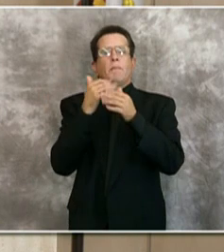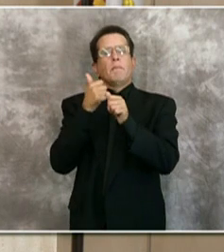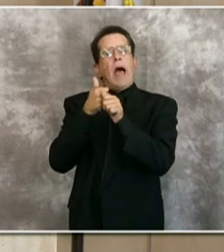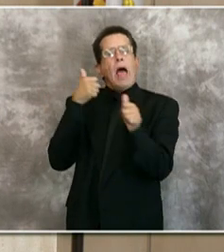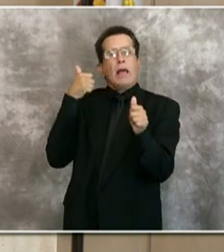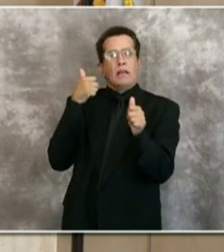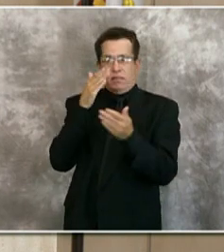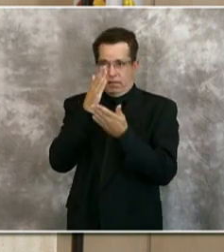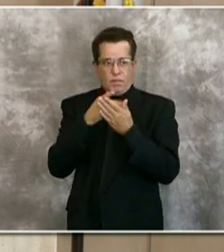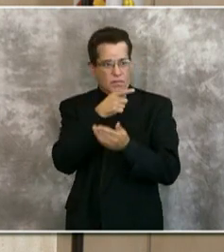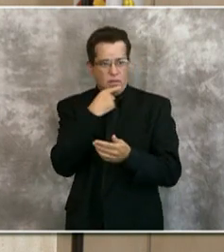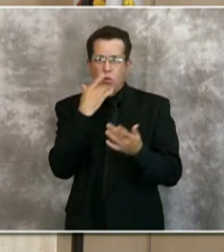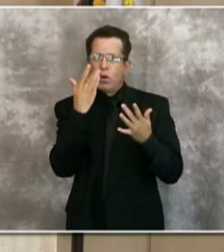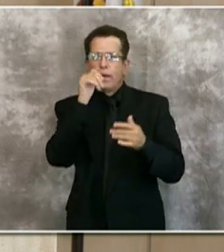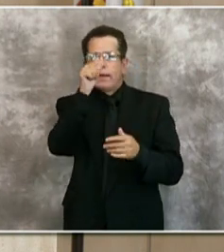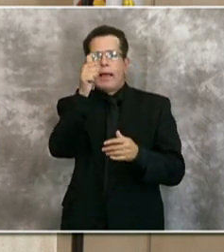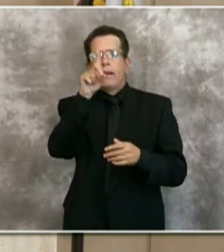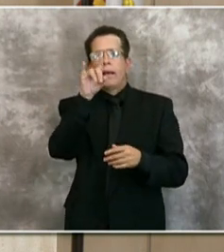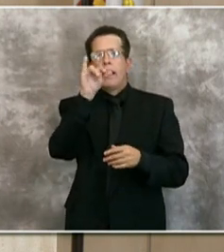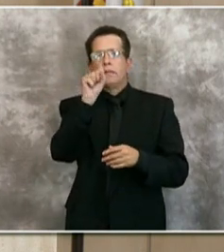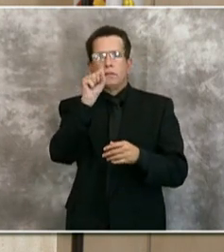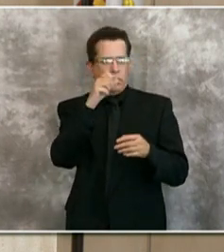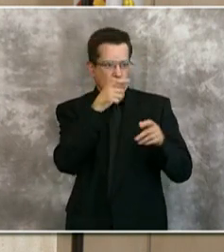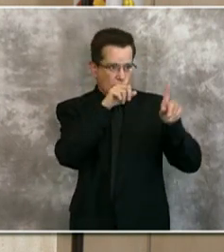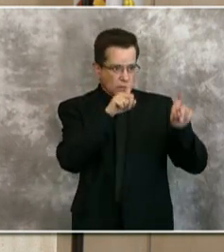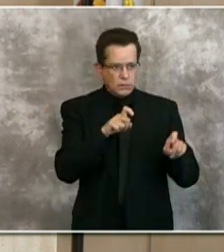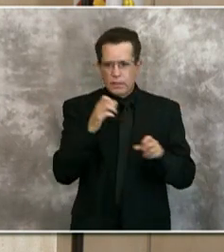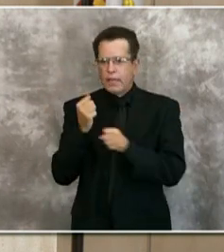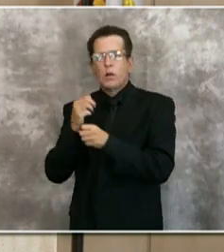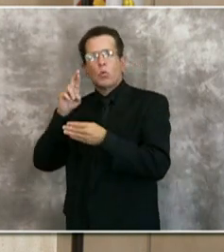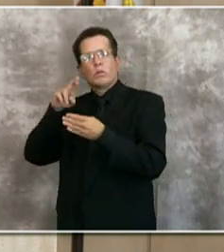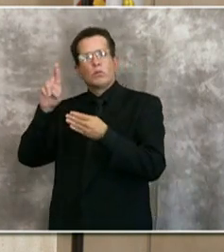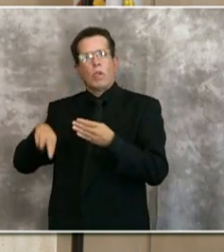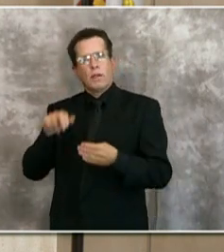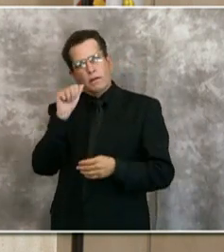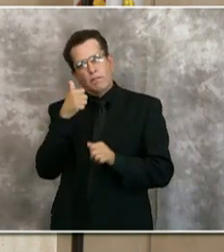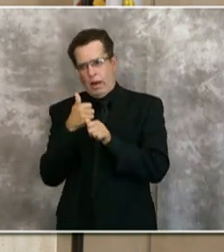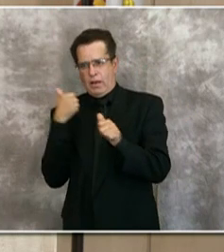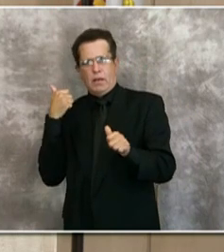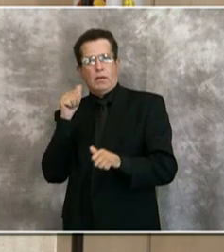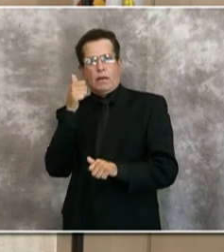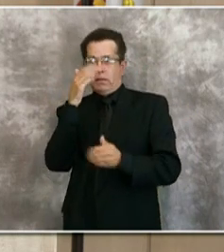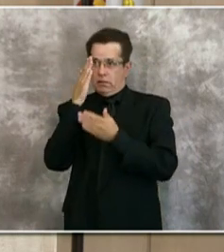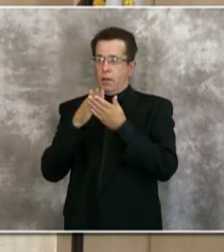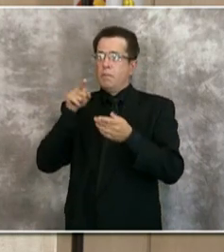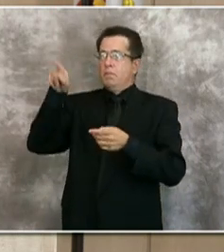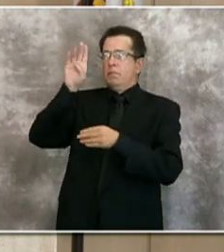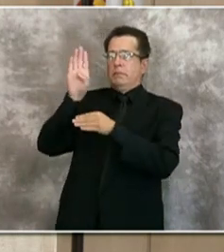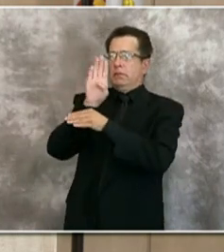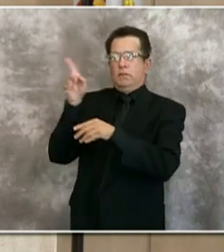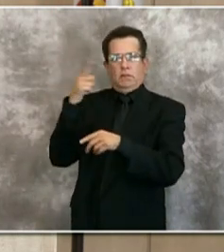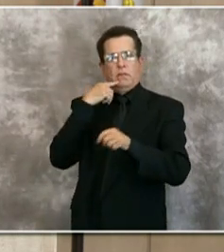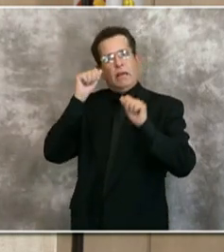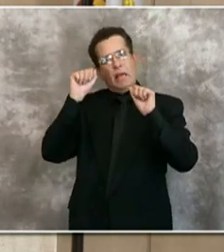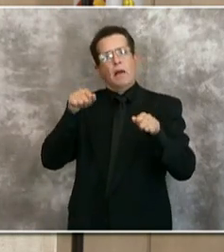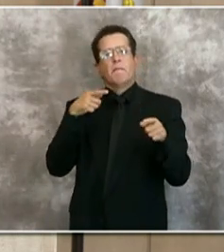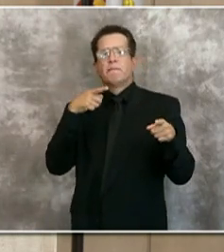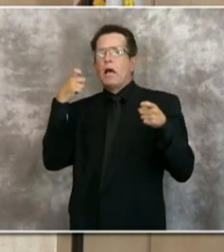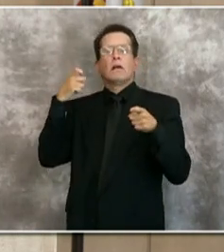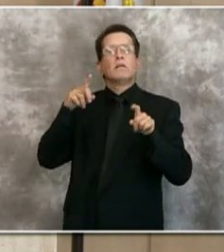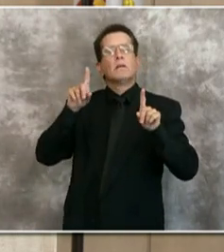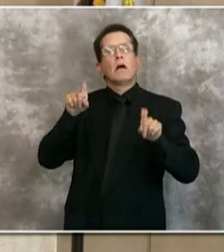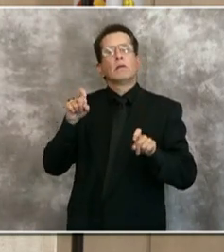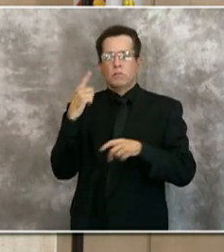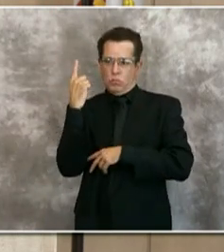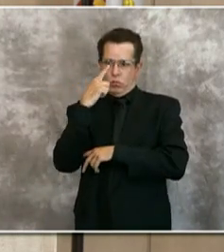some people are saying they've waited up to 10 days for the results. These companies are saying, we can get you results. Some of them are saying immediately, some